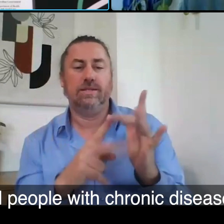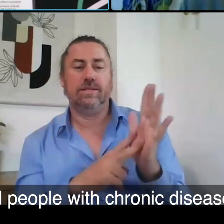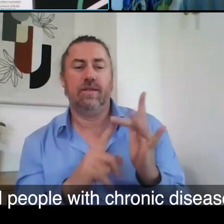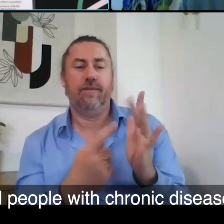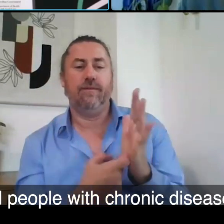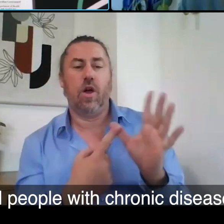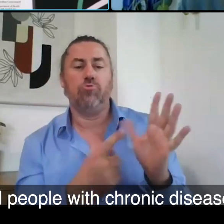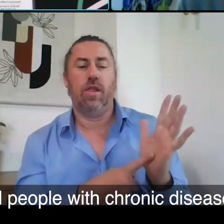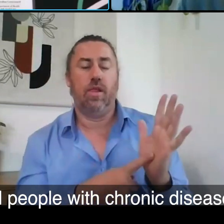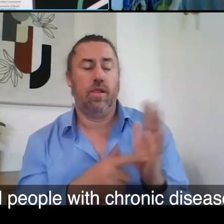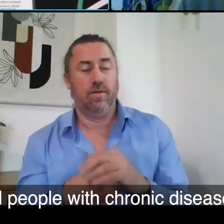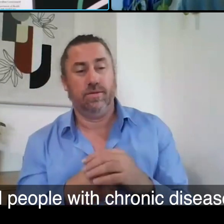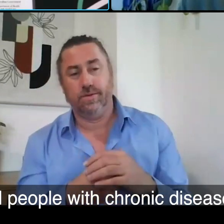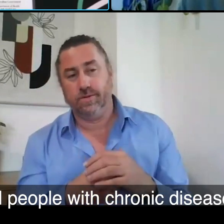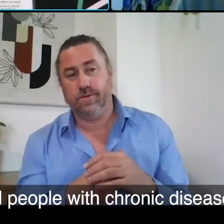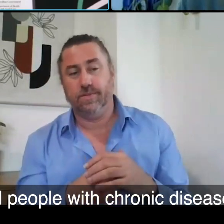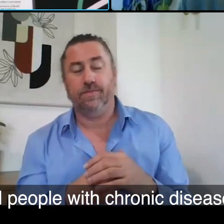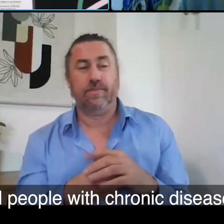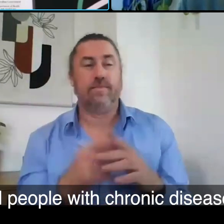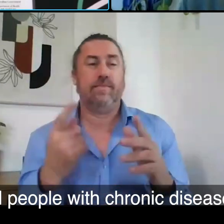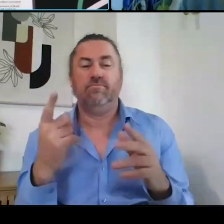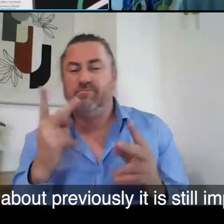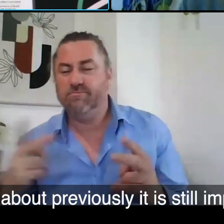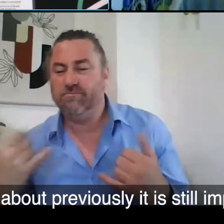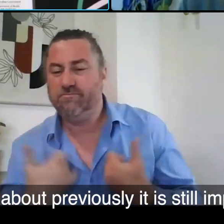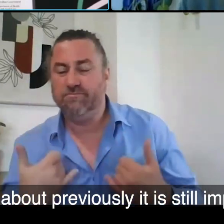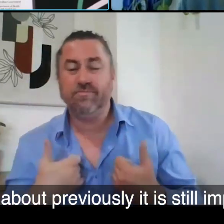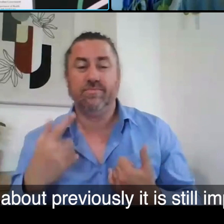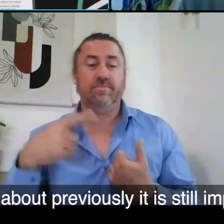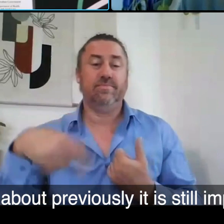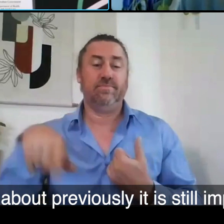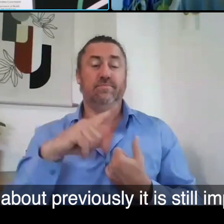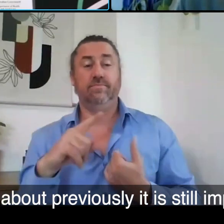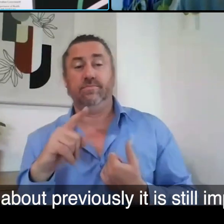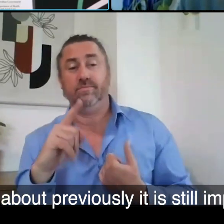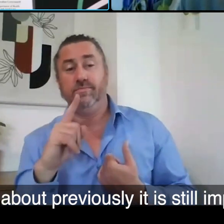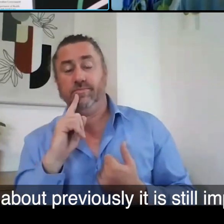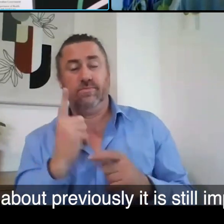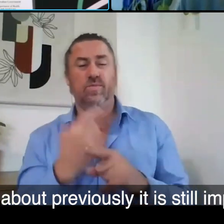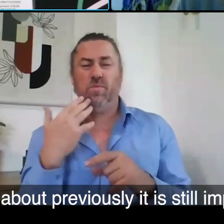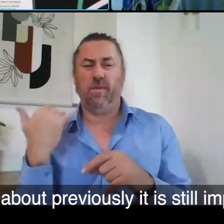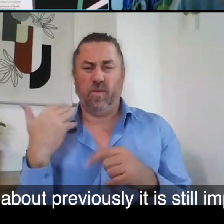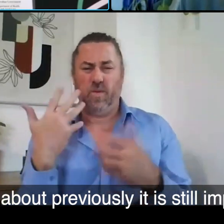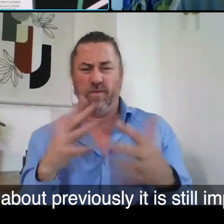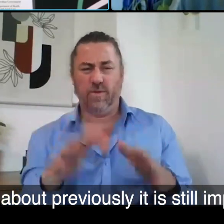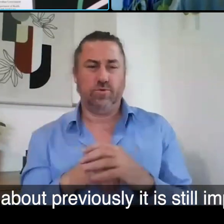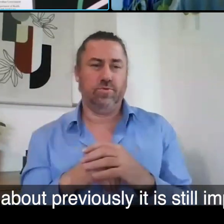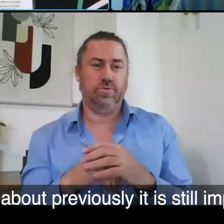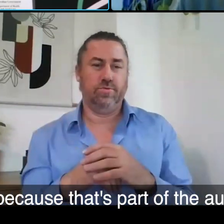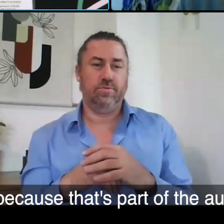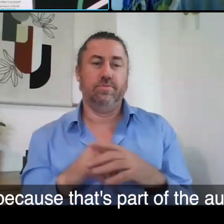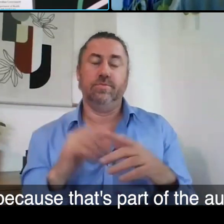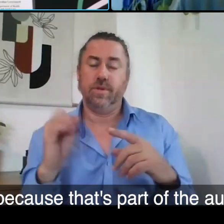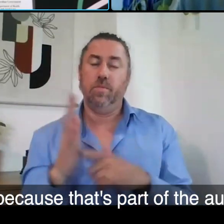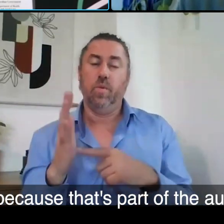older people and people with chronic disease, etc. As talked about previously, it is still important